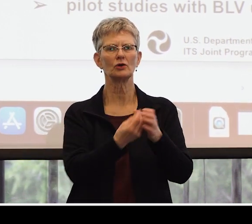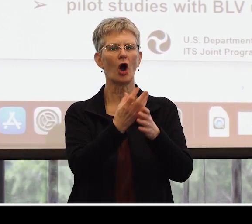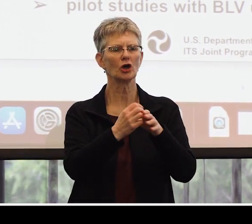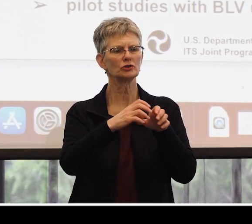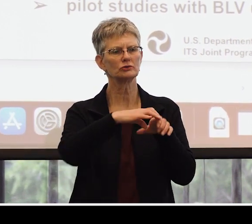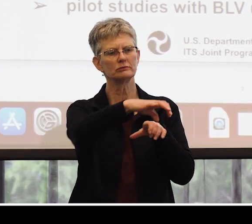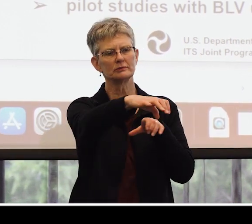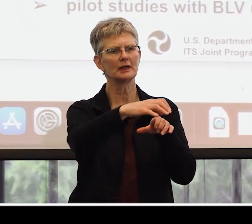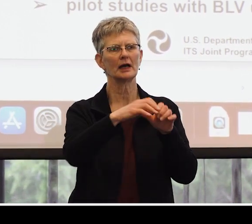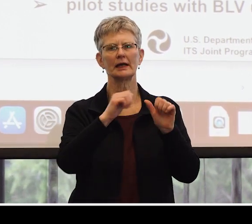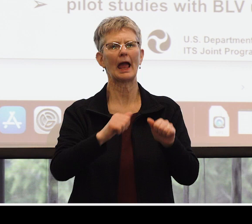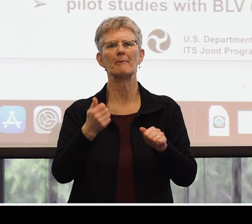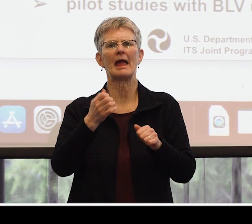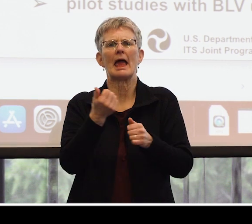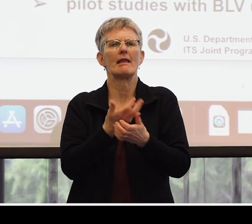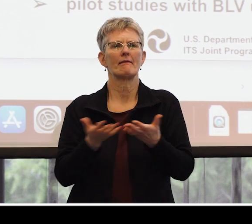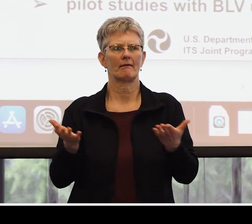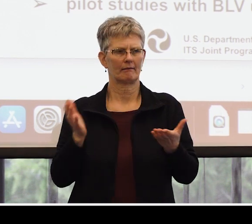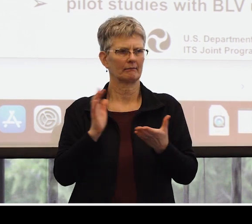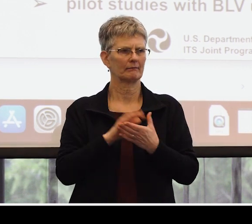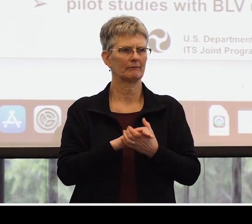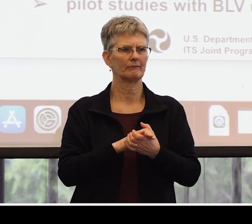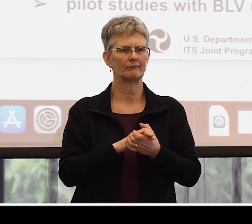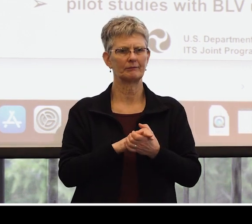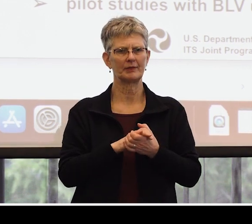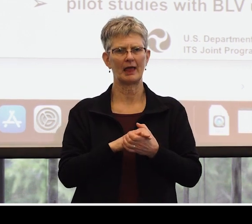be anything. And when I'm